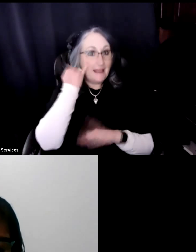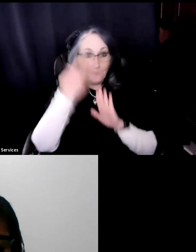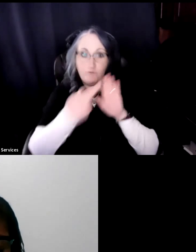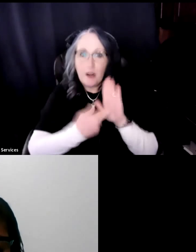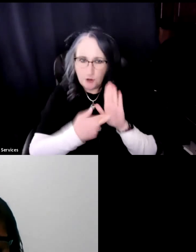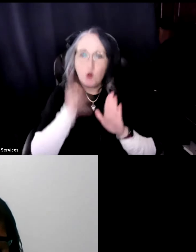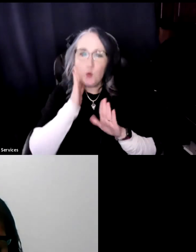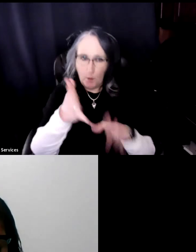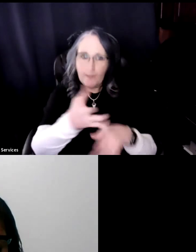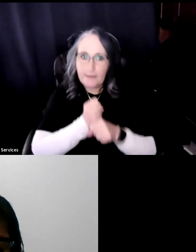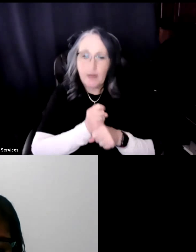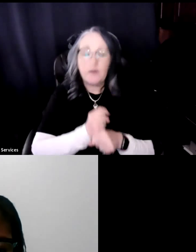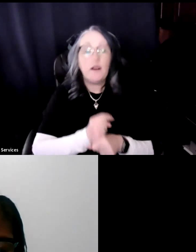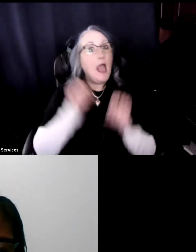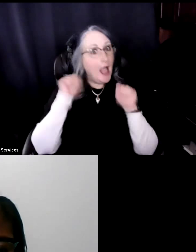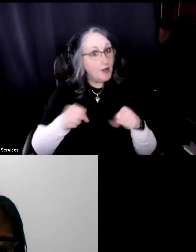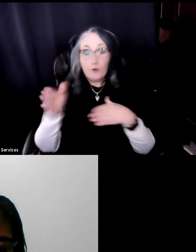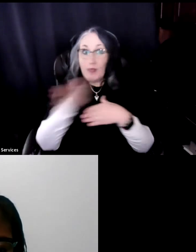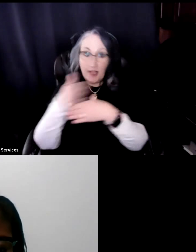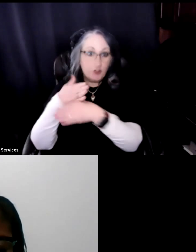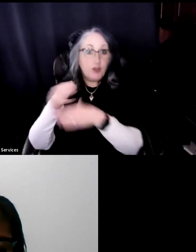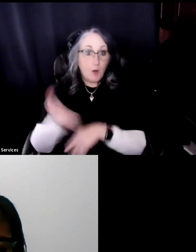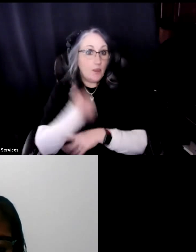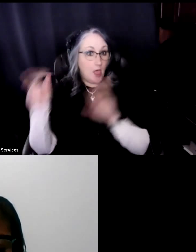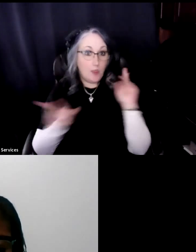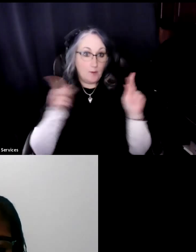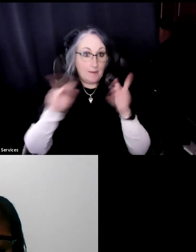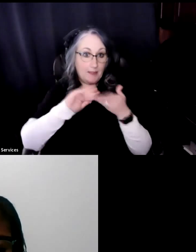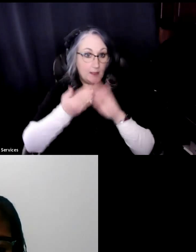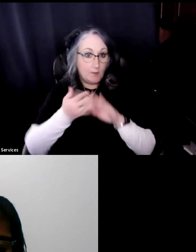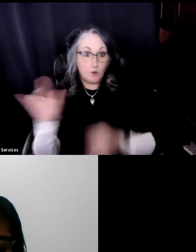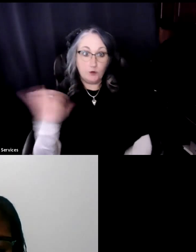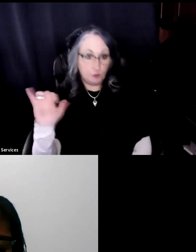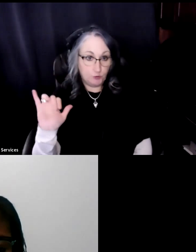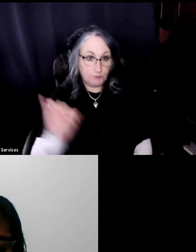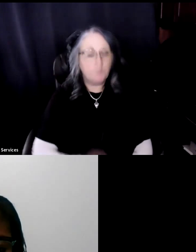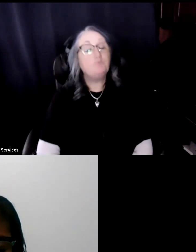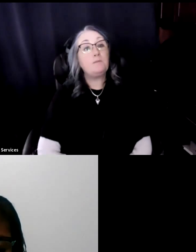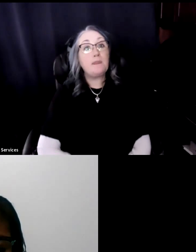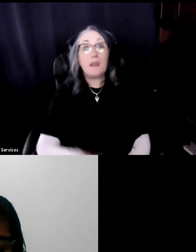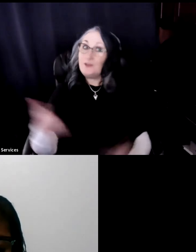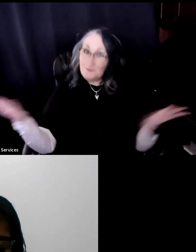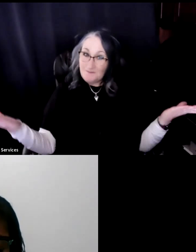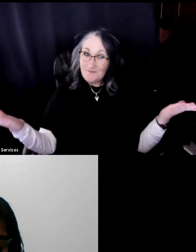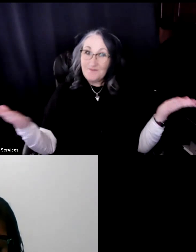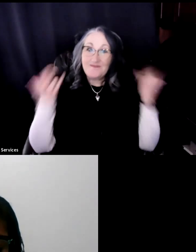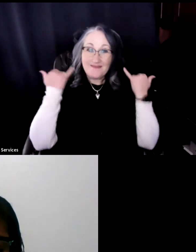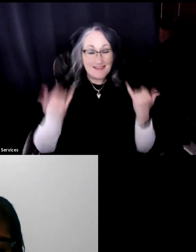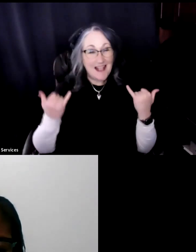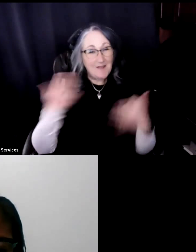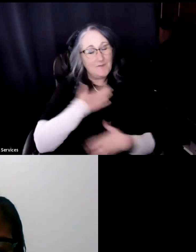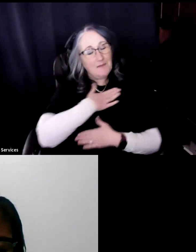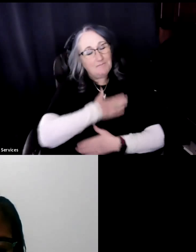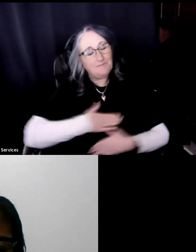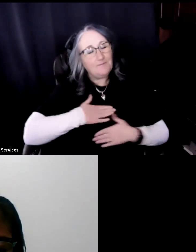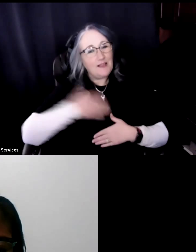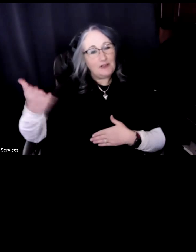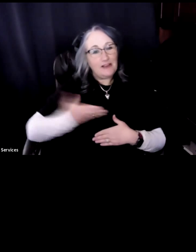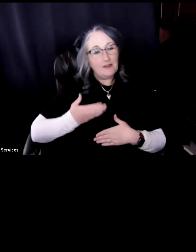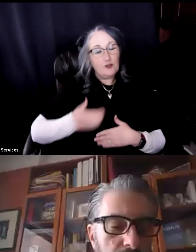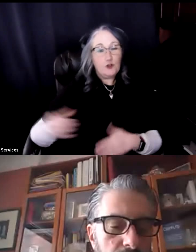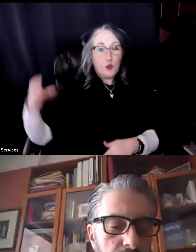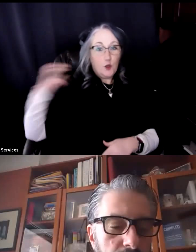free to share that with other members of the community. With all of that being said, it is my pleasure to introduce the Commissioner for the Mayor's Office